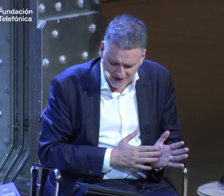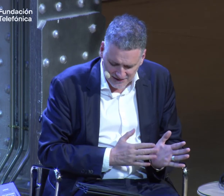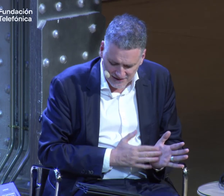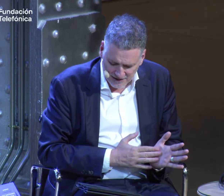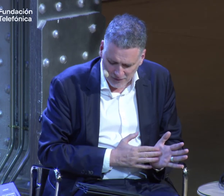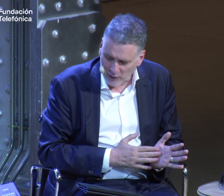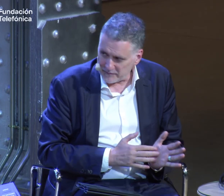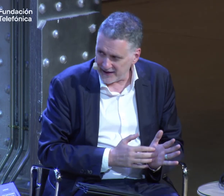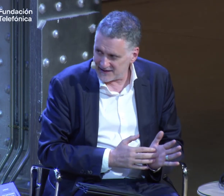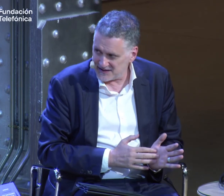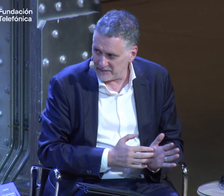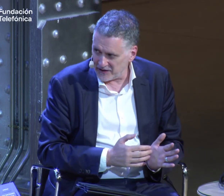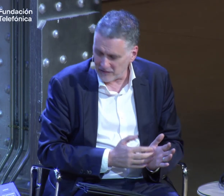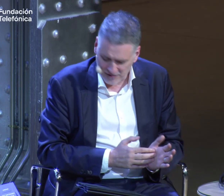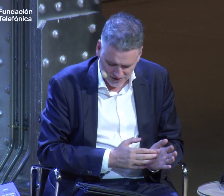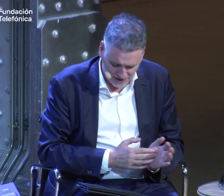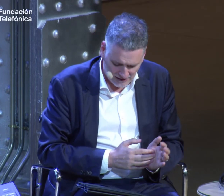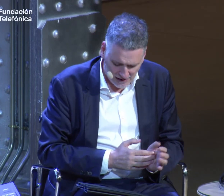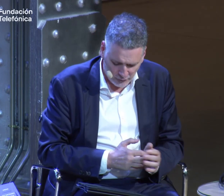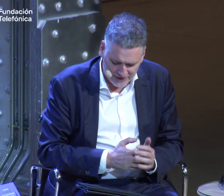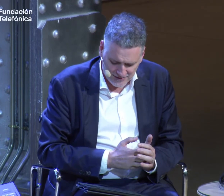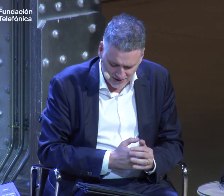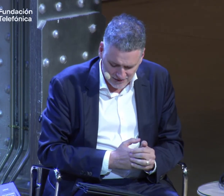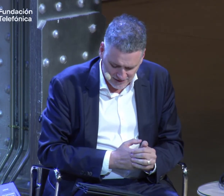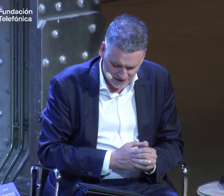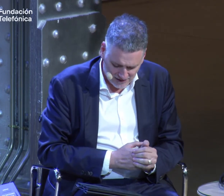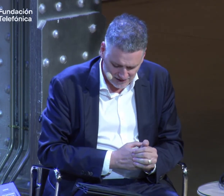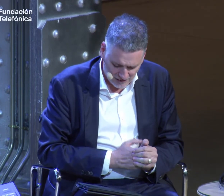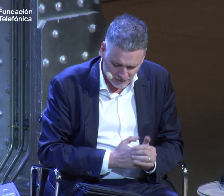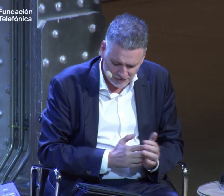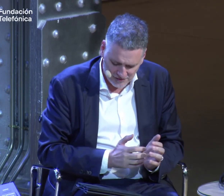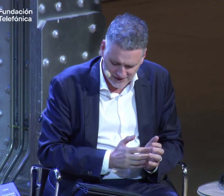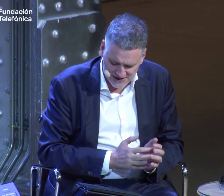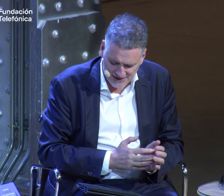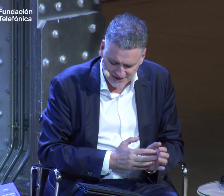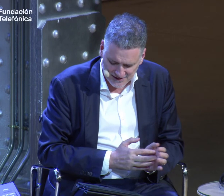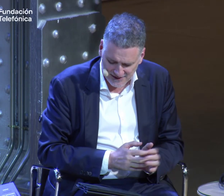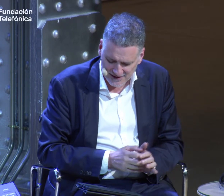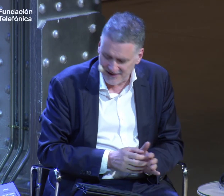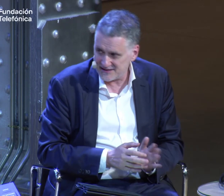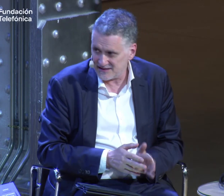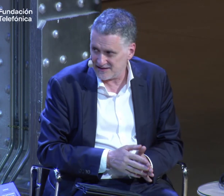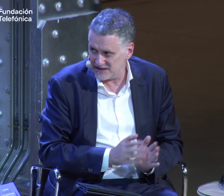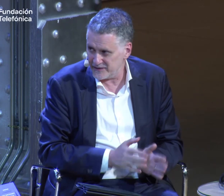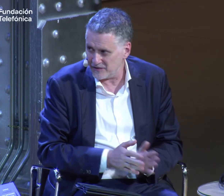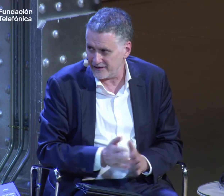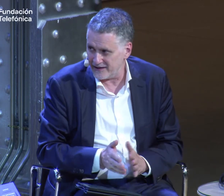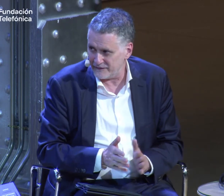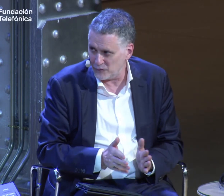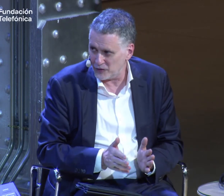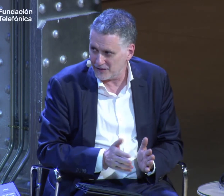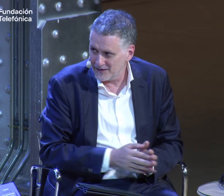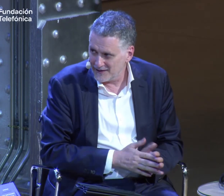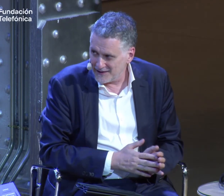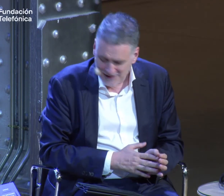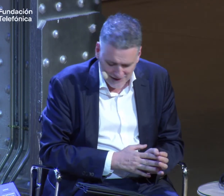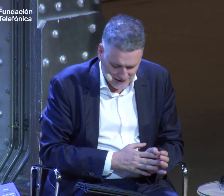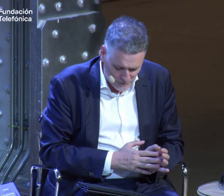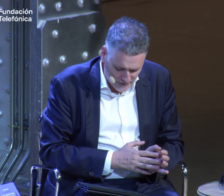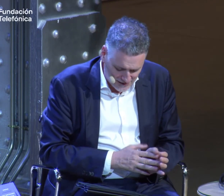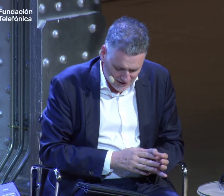Gide said that what makes Simenon a great author is that he is Simenon in every